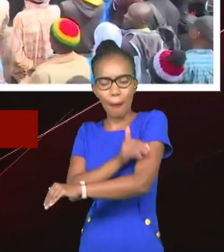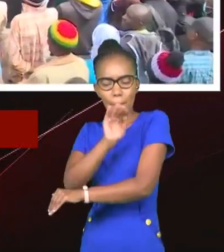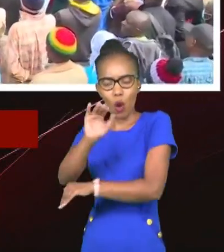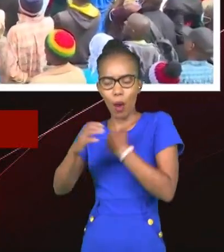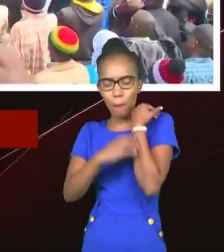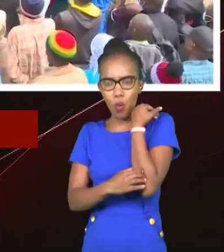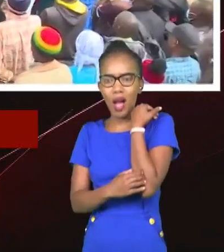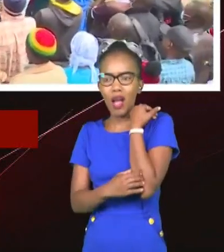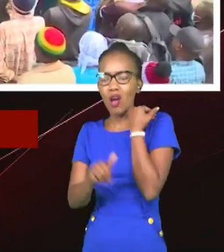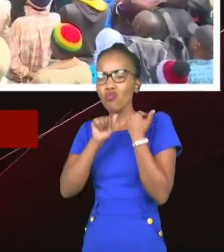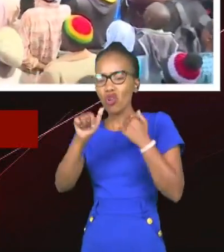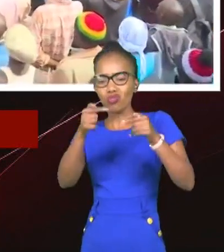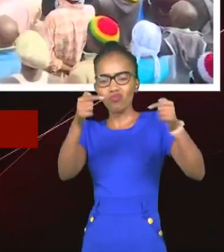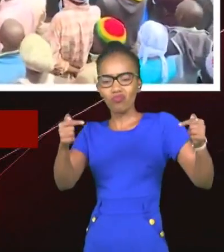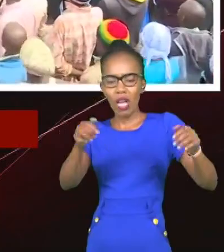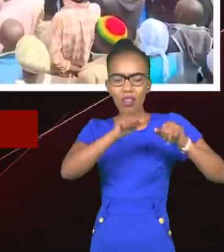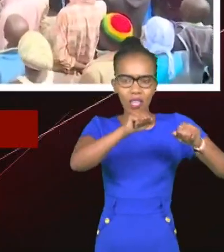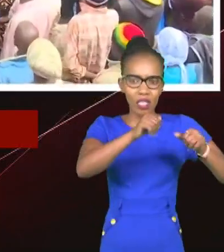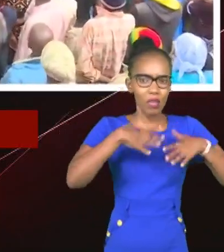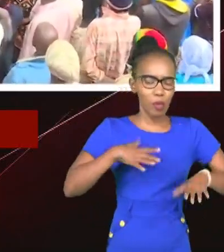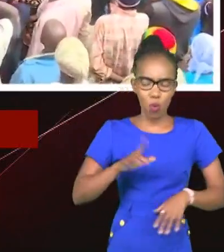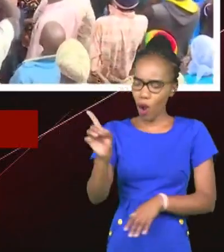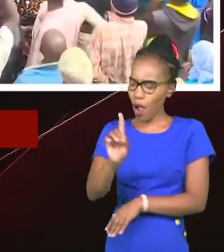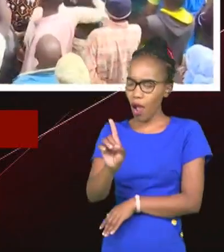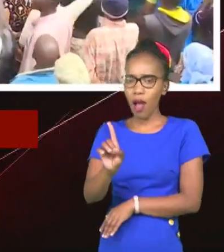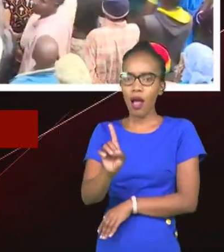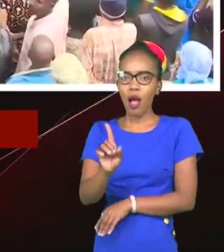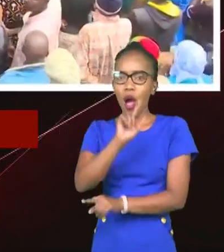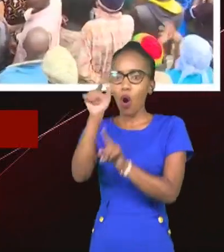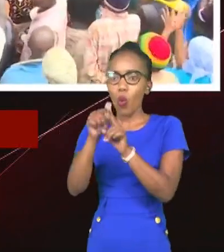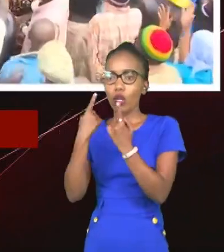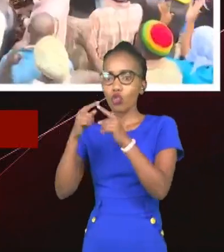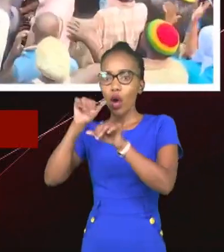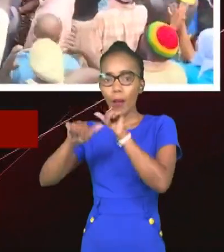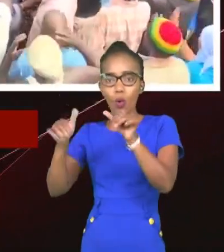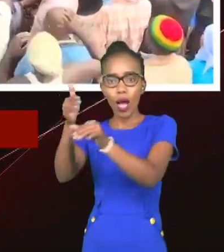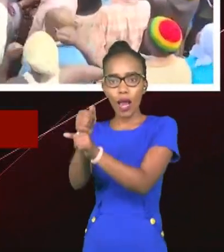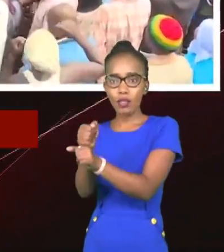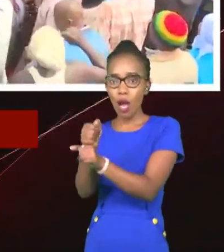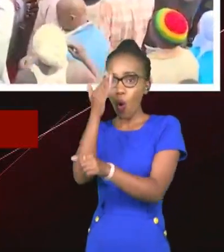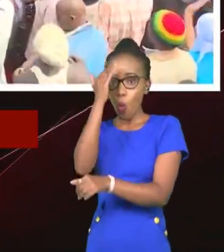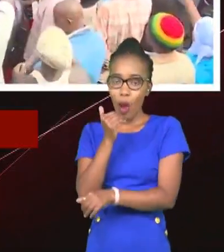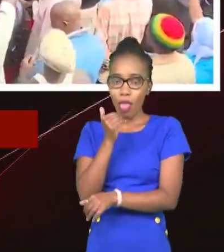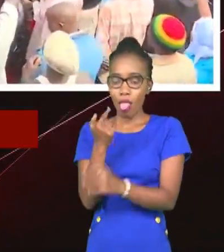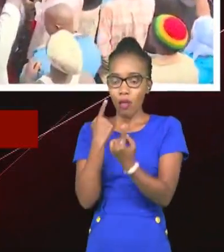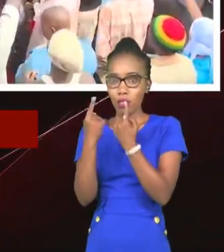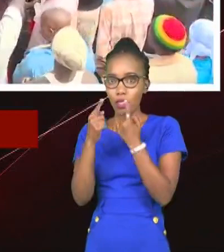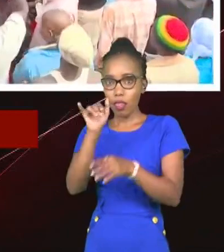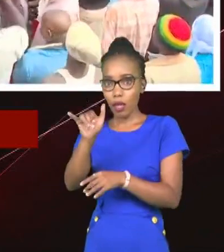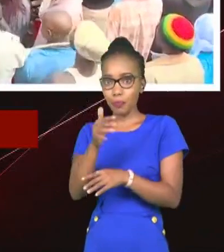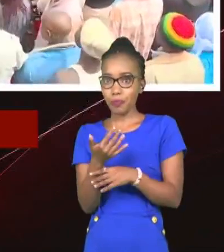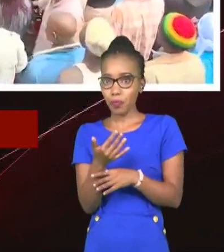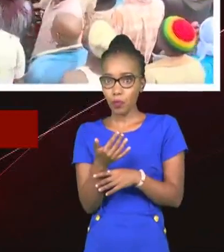not setting against the dynasty. Second, when you talk of alliance, the reason why I'm telling you that we cannot run away